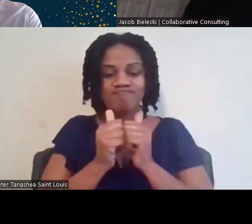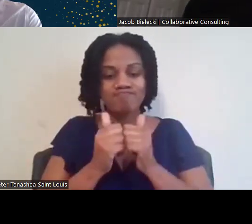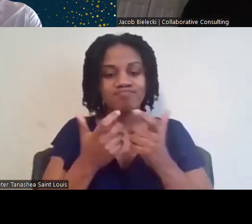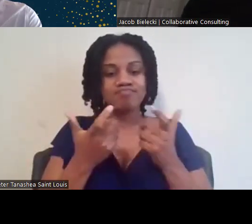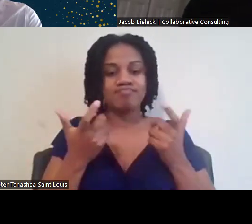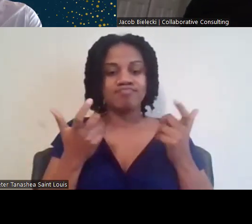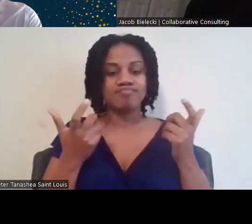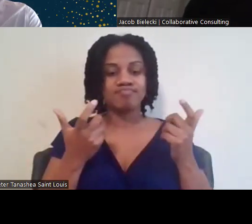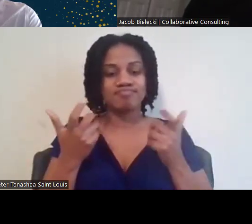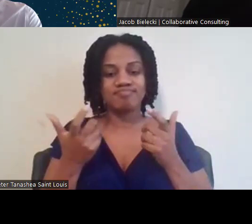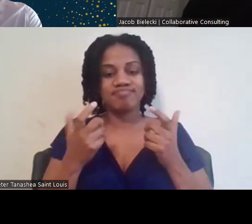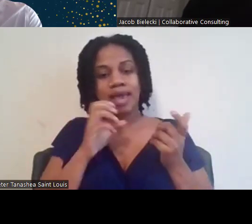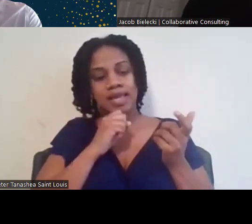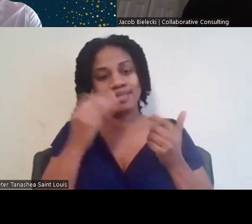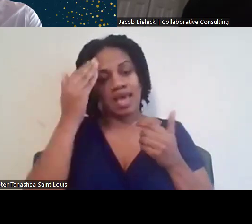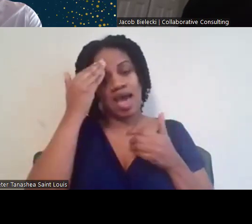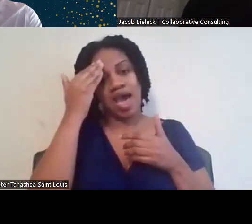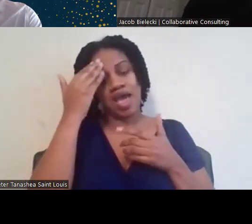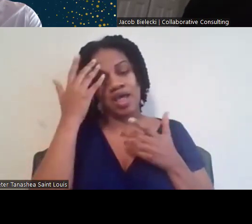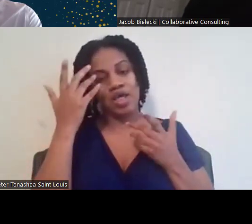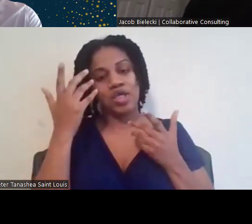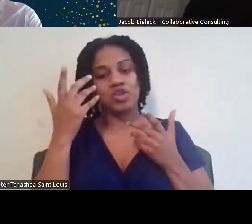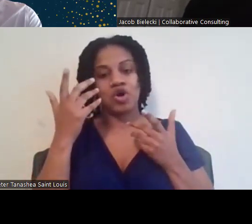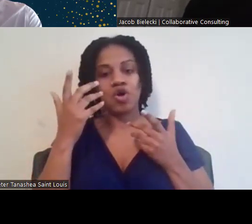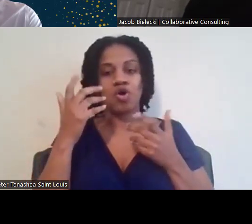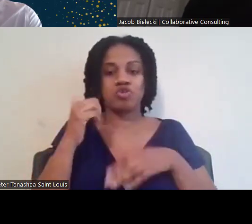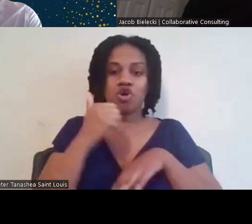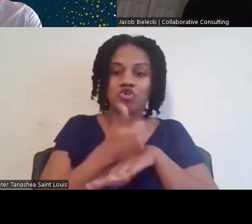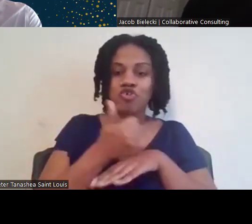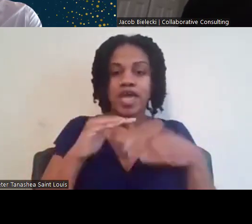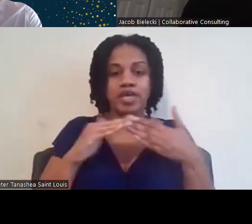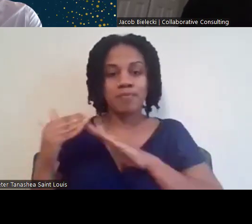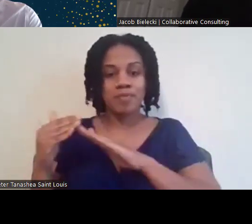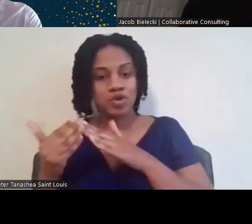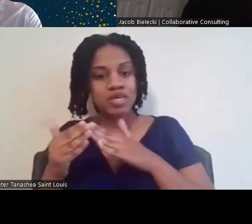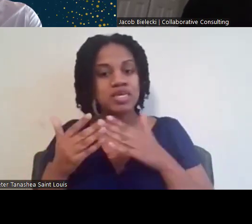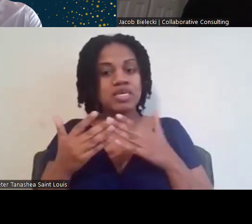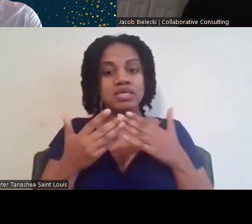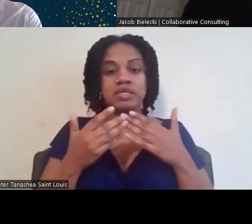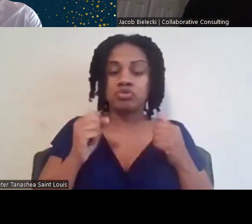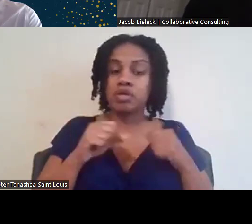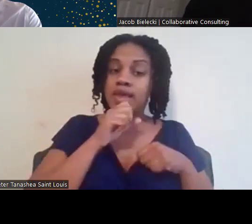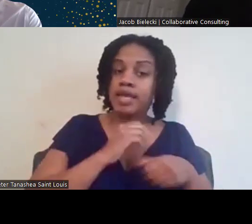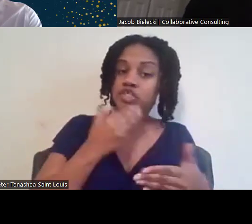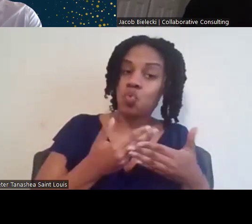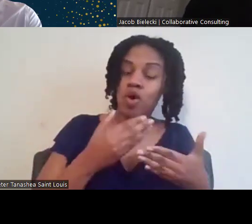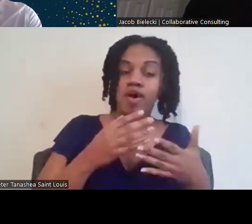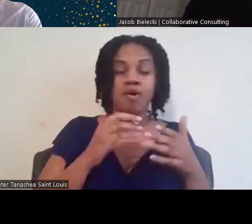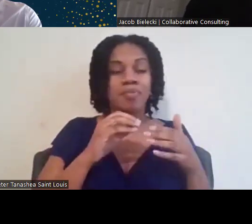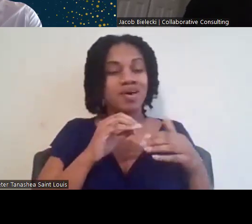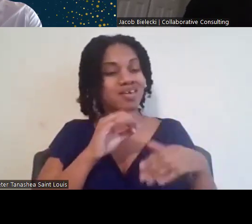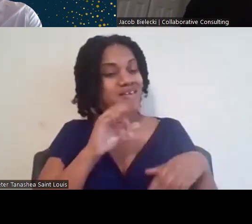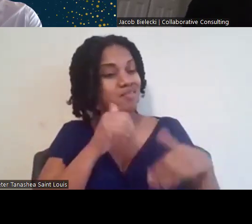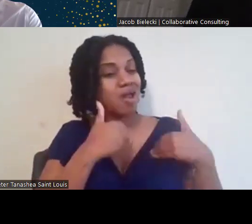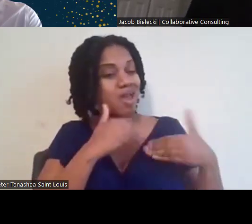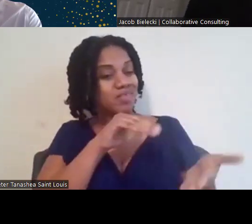we're I guess I know it's important to create communities that everyone can age well, but without having a senior center, most of the